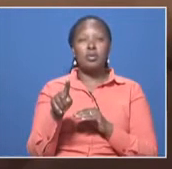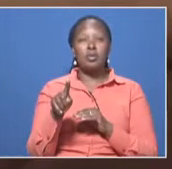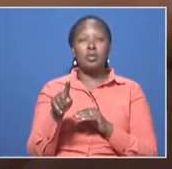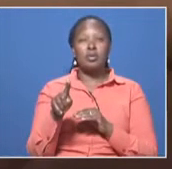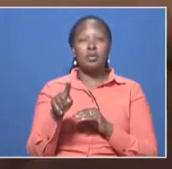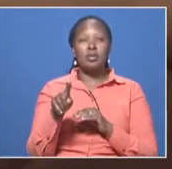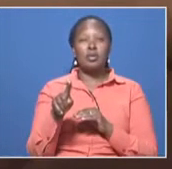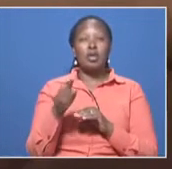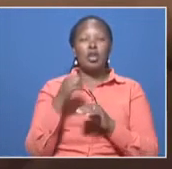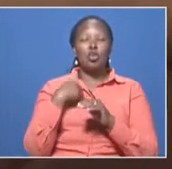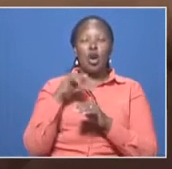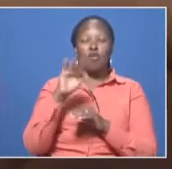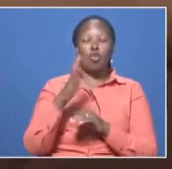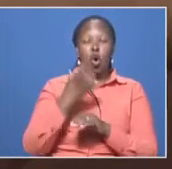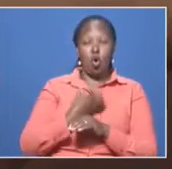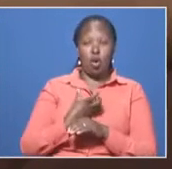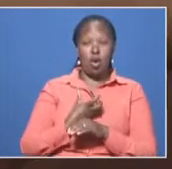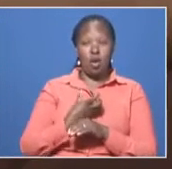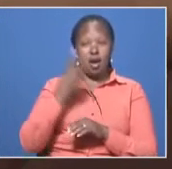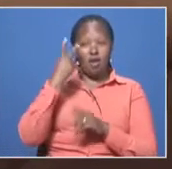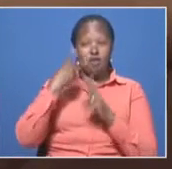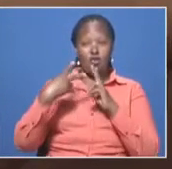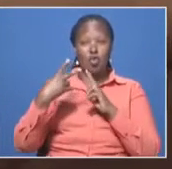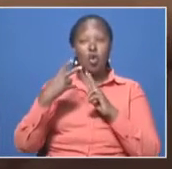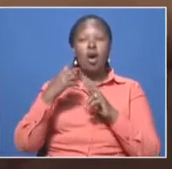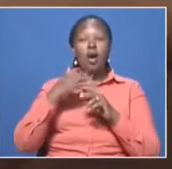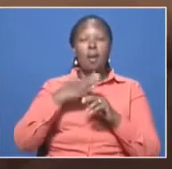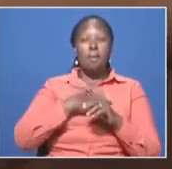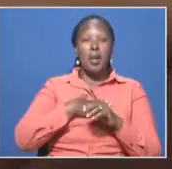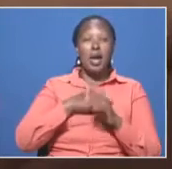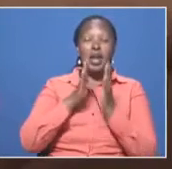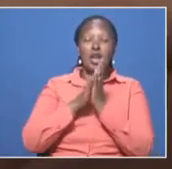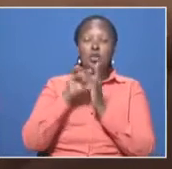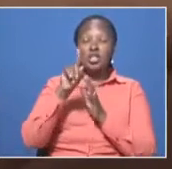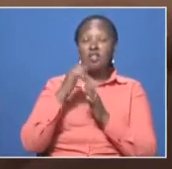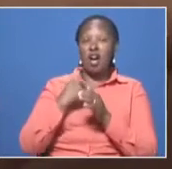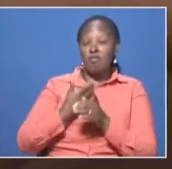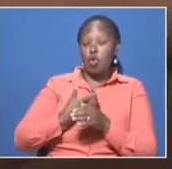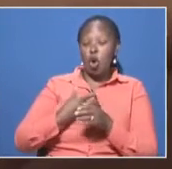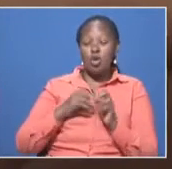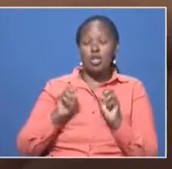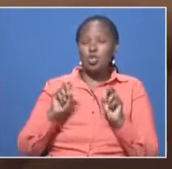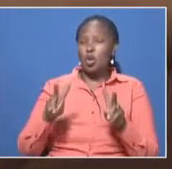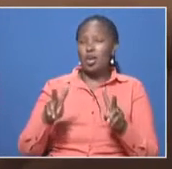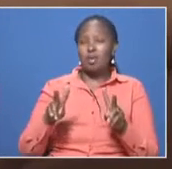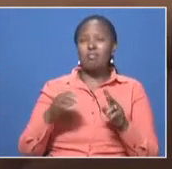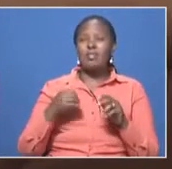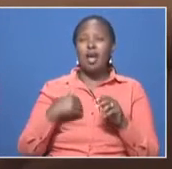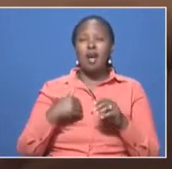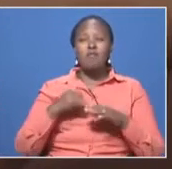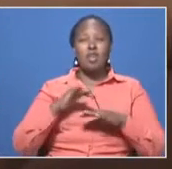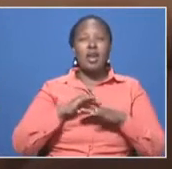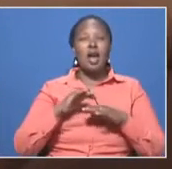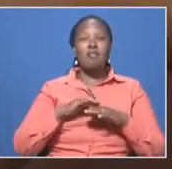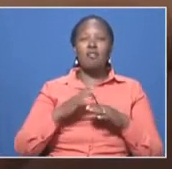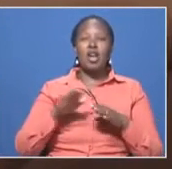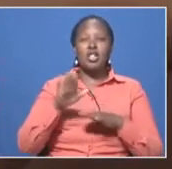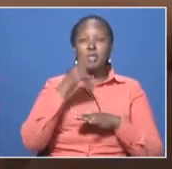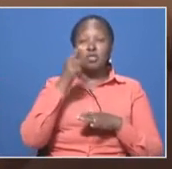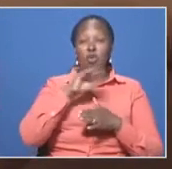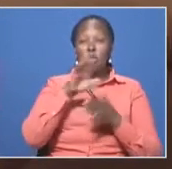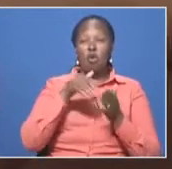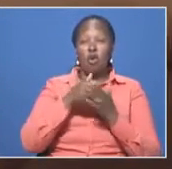does not stop you from having your own. So me having mine and you having yours, it's okay. There's enough room for all of us. Right. And